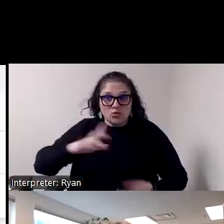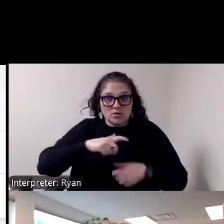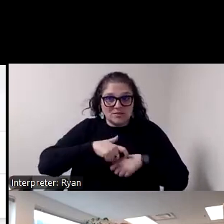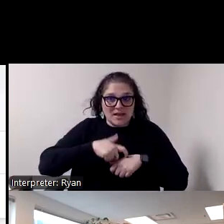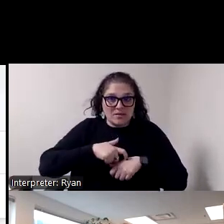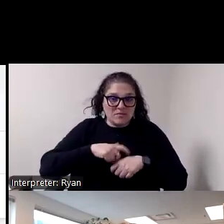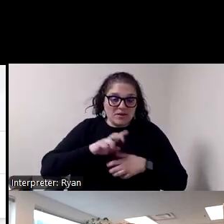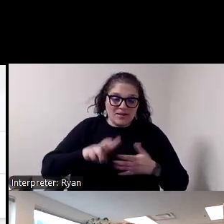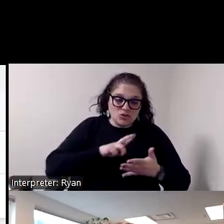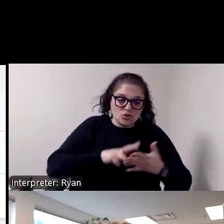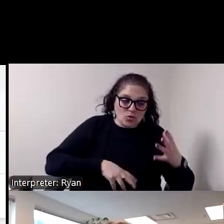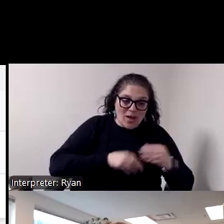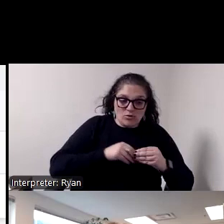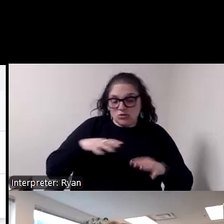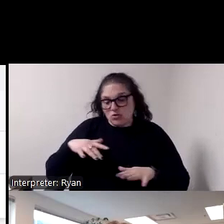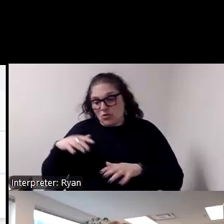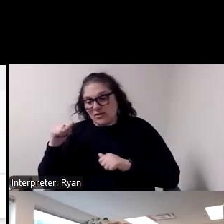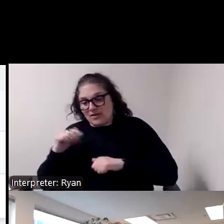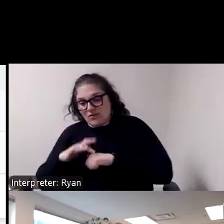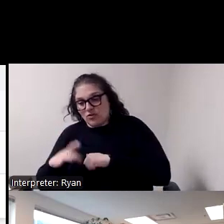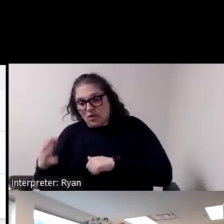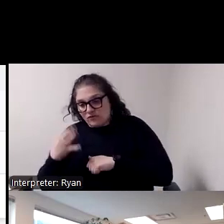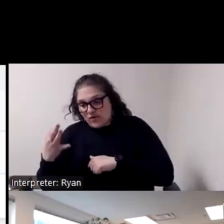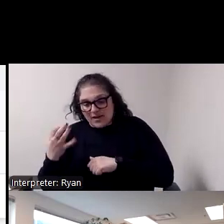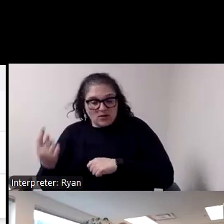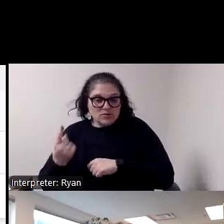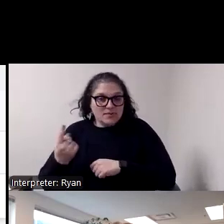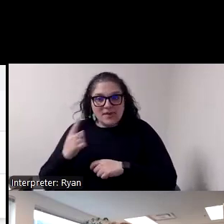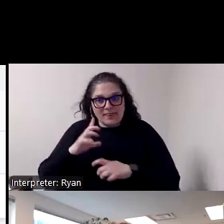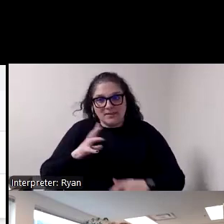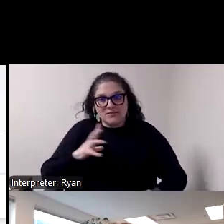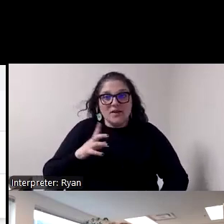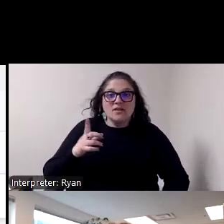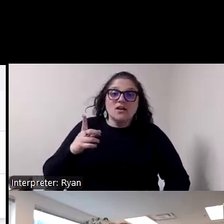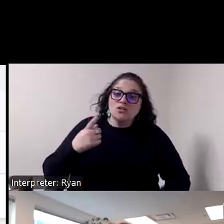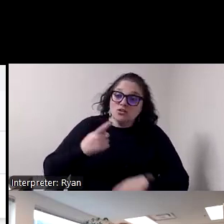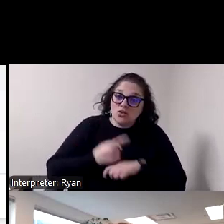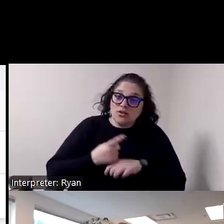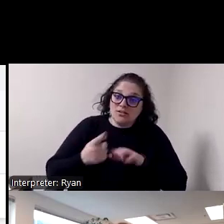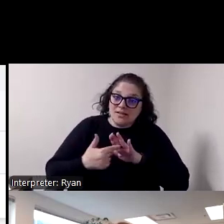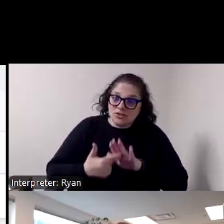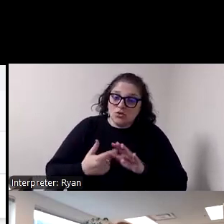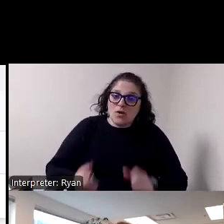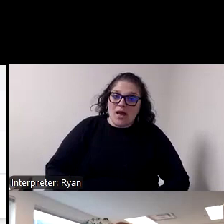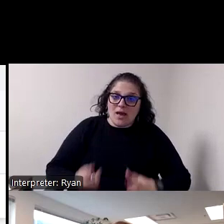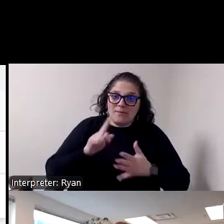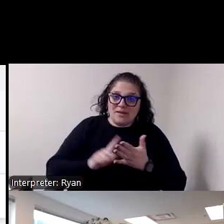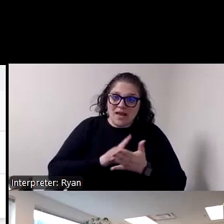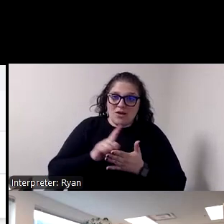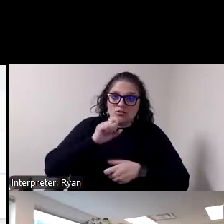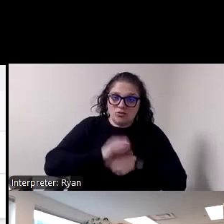extra 2 hours, so you leave early on Friday, that's perfectly fine. As long as the days reflect the amount of hours you worked on that